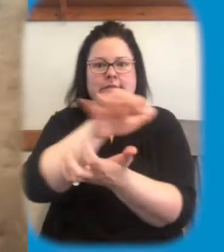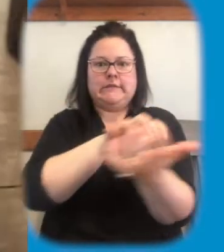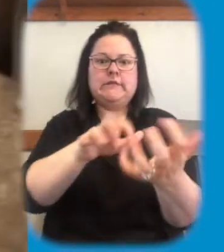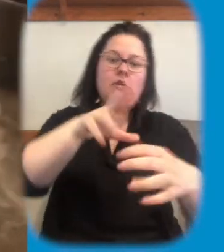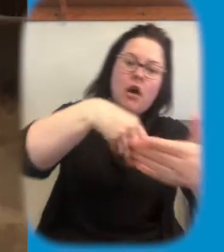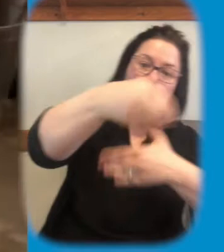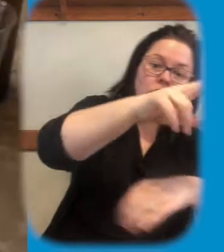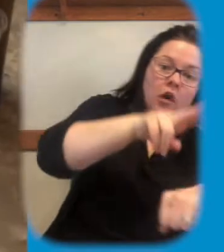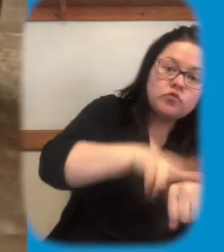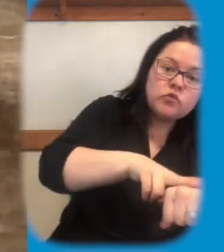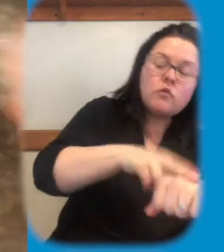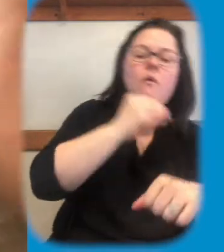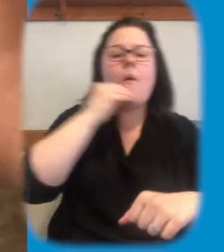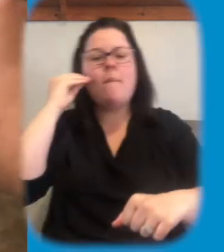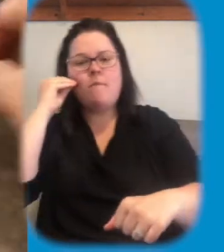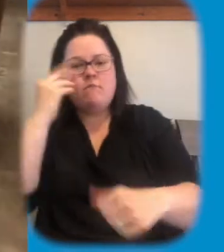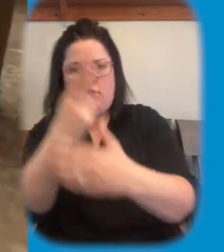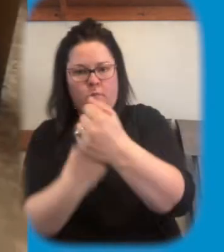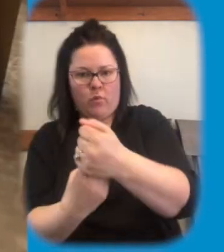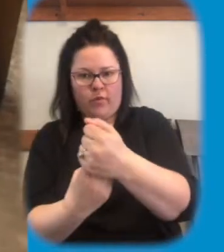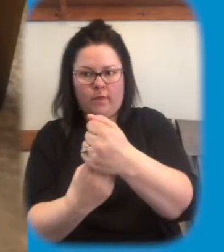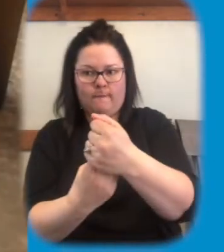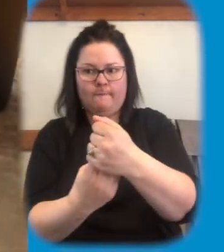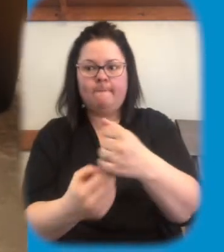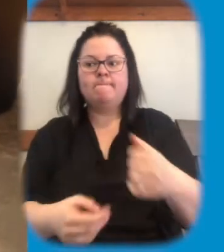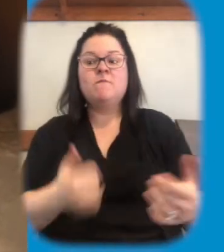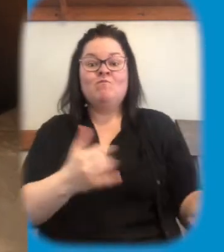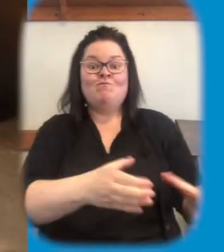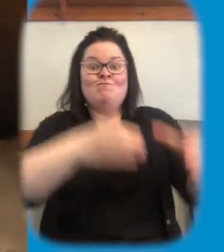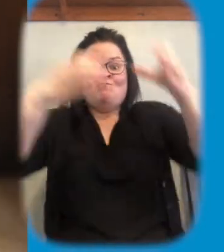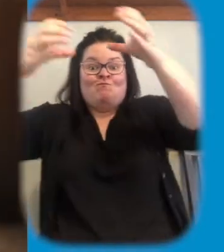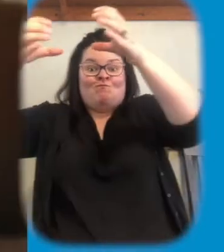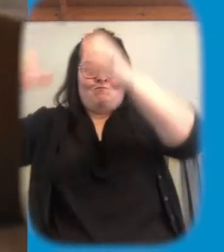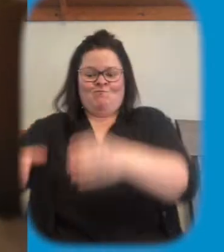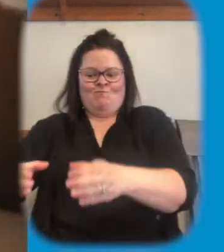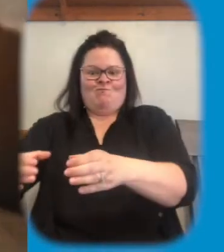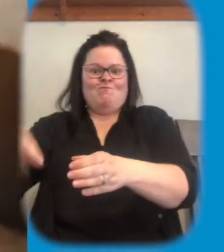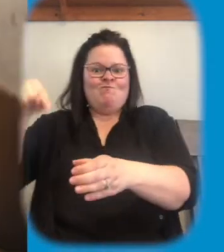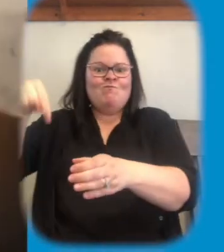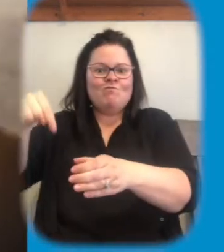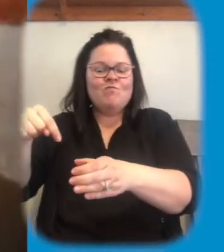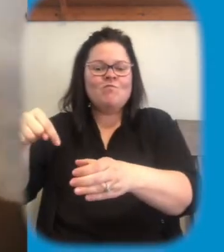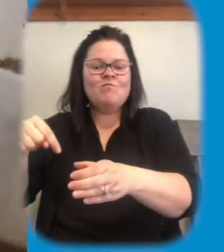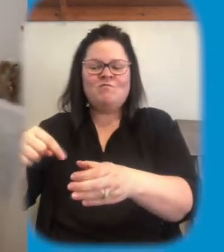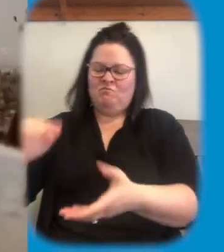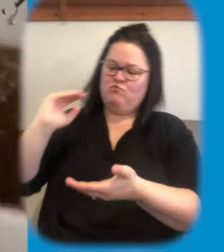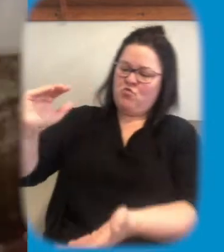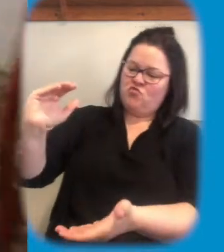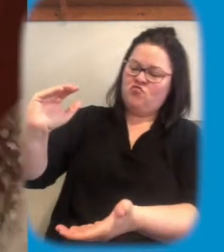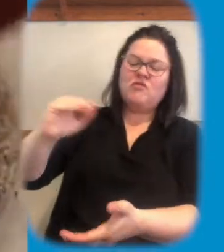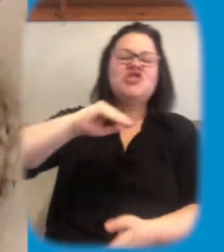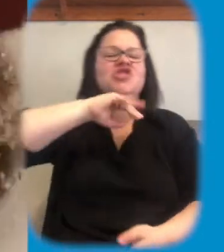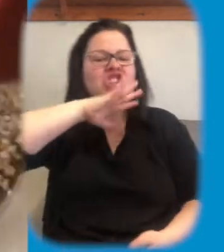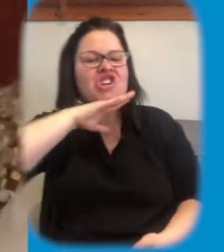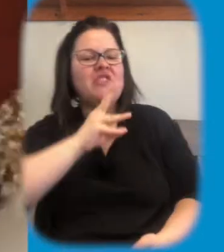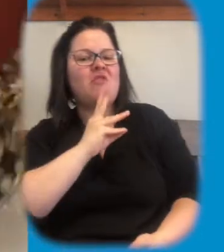And then what do we have over here? A cup. We have, Dirty water. yeah, we have a whole bunch of dirty water. Where did we get the